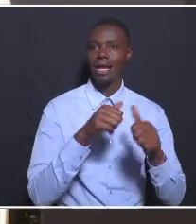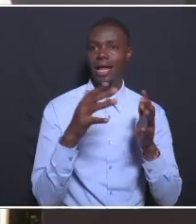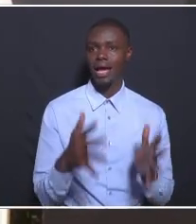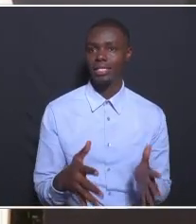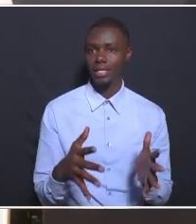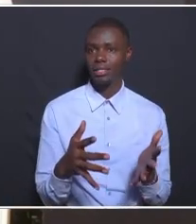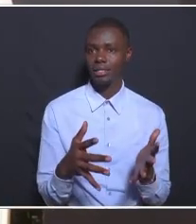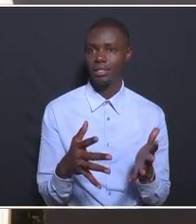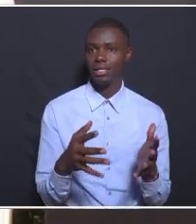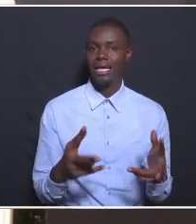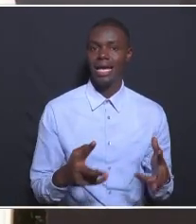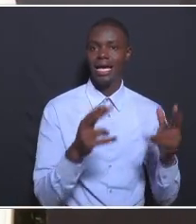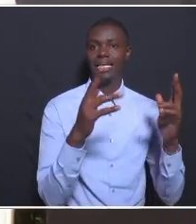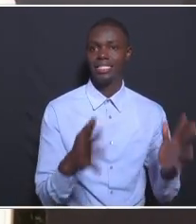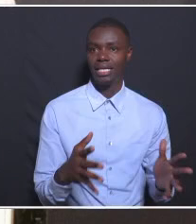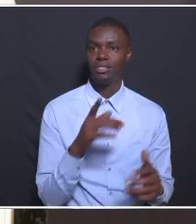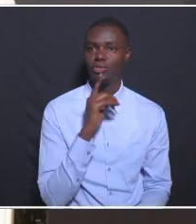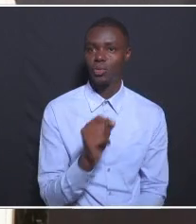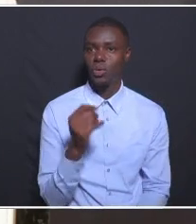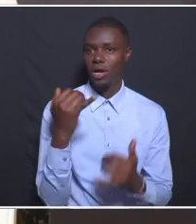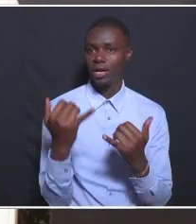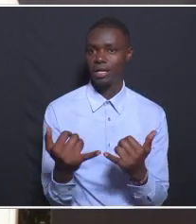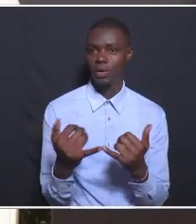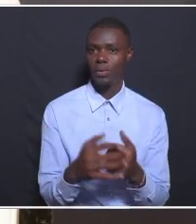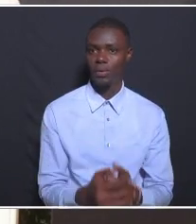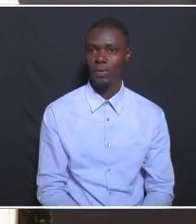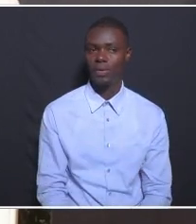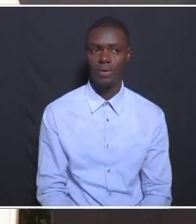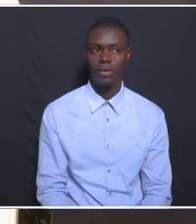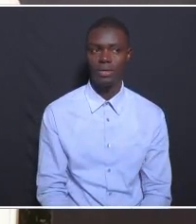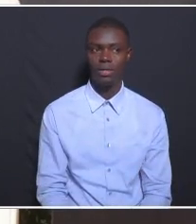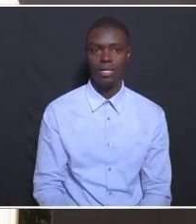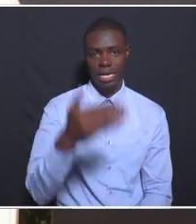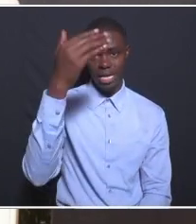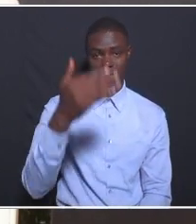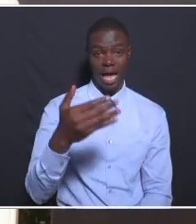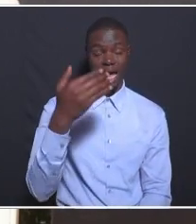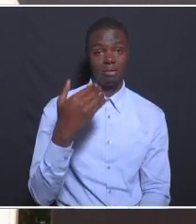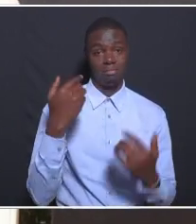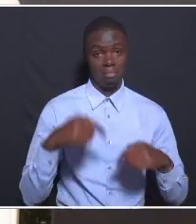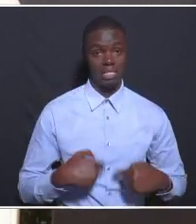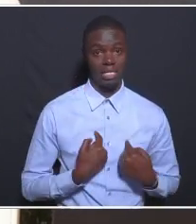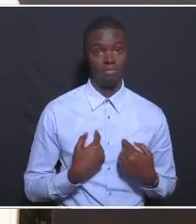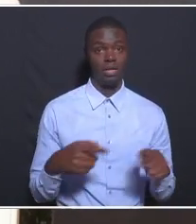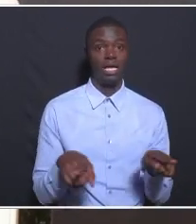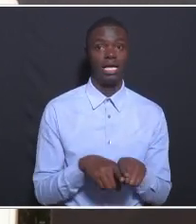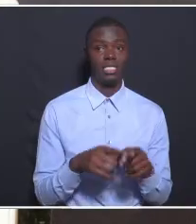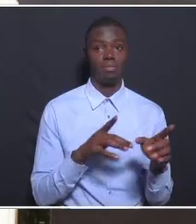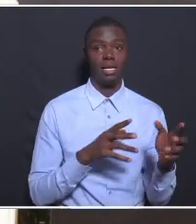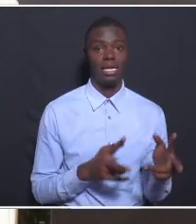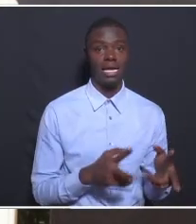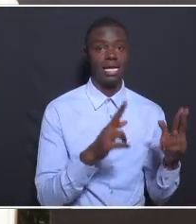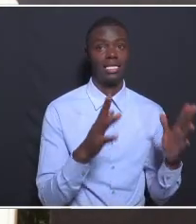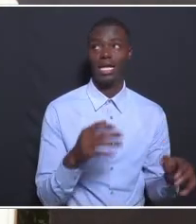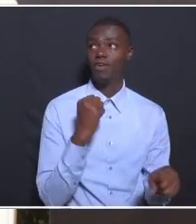editor. So right now I'm in front of you as an editor. I have done